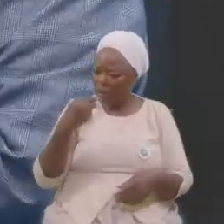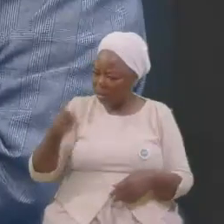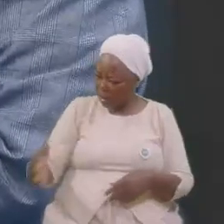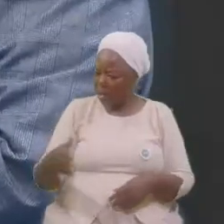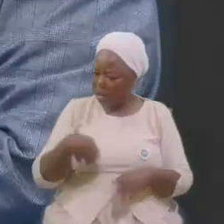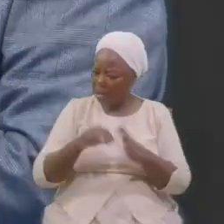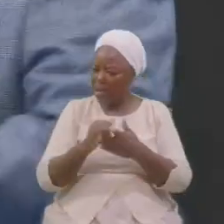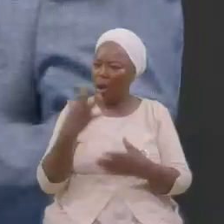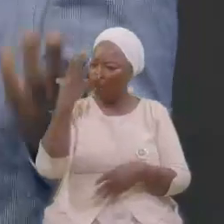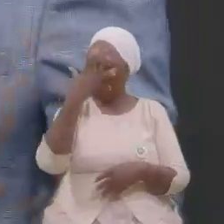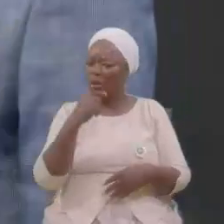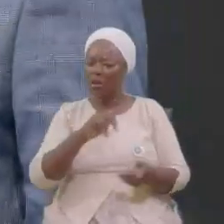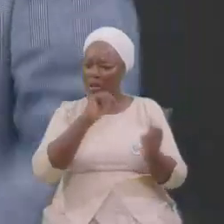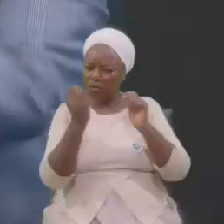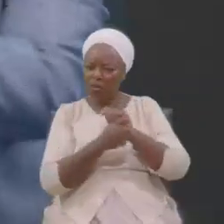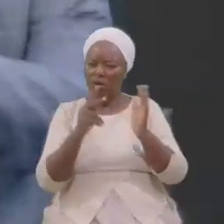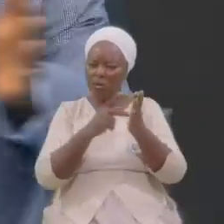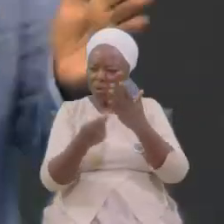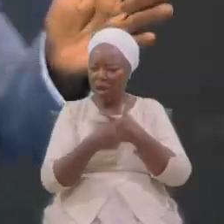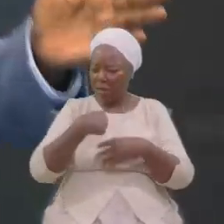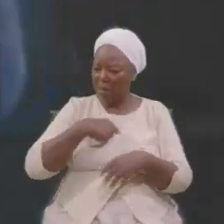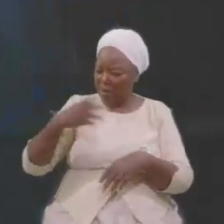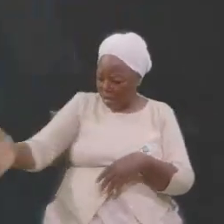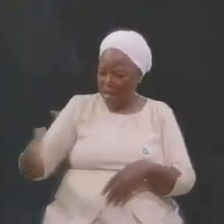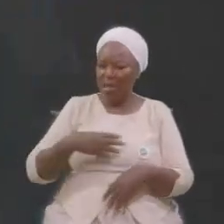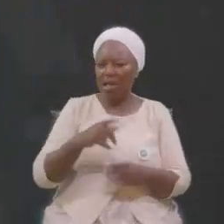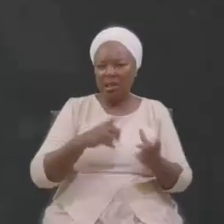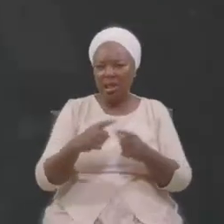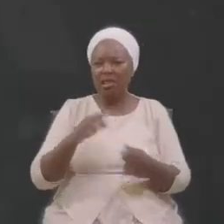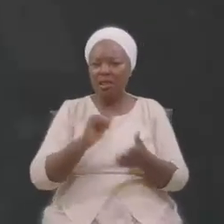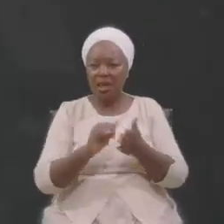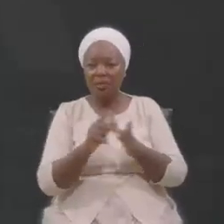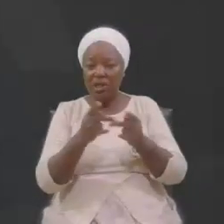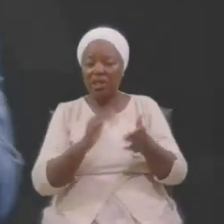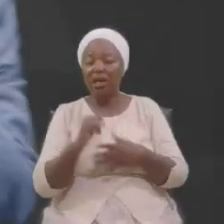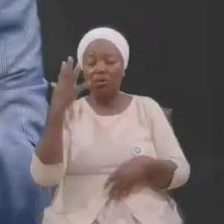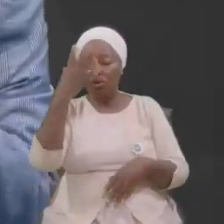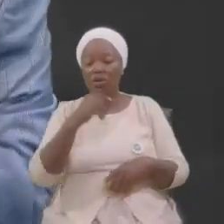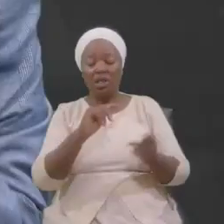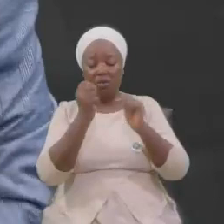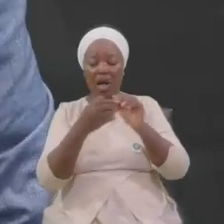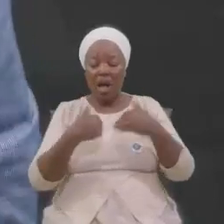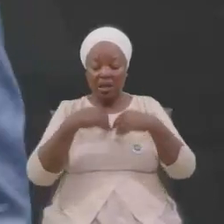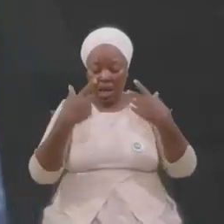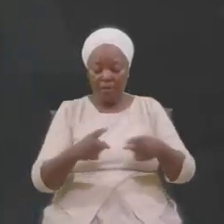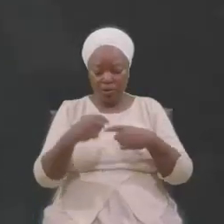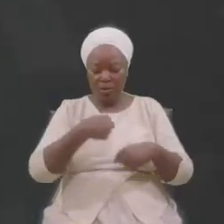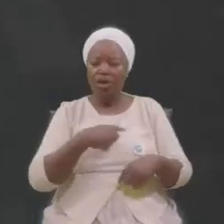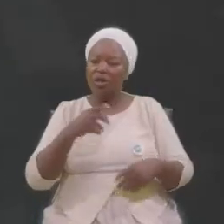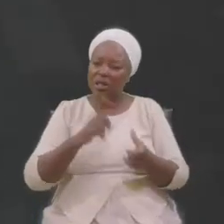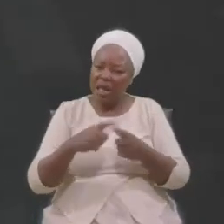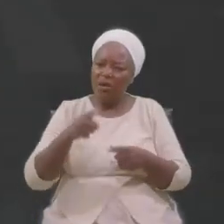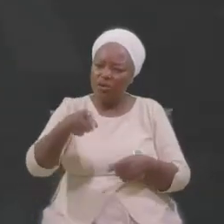Glorious transformation, and the glorious transformation has happened to me. You ought to walk